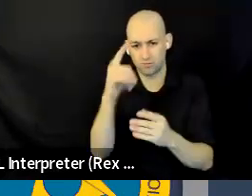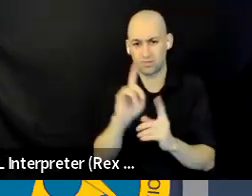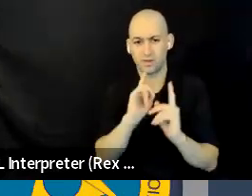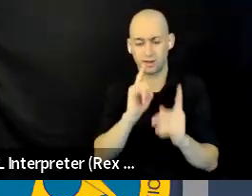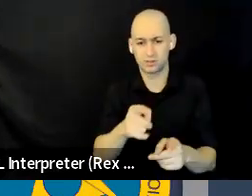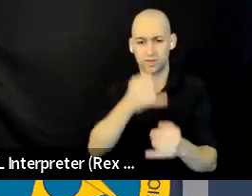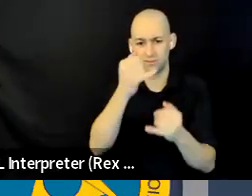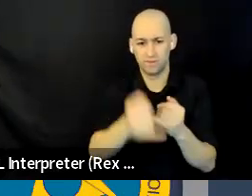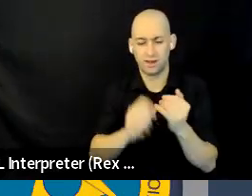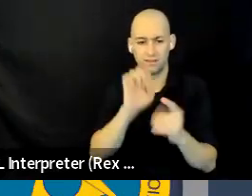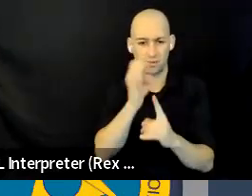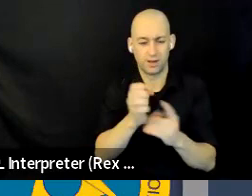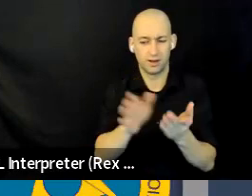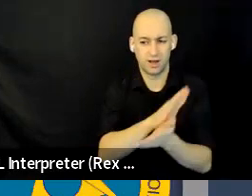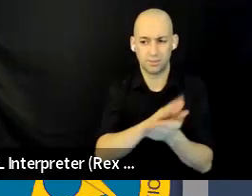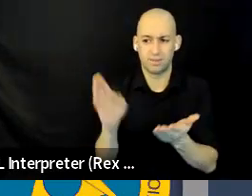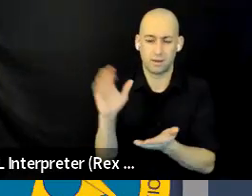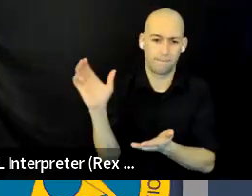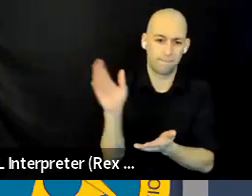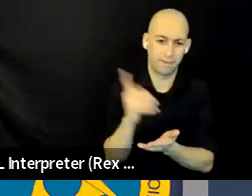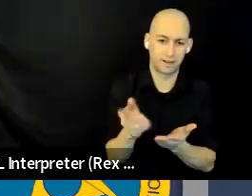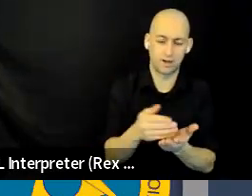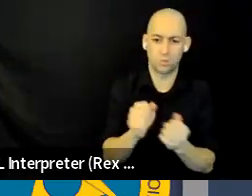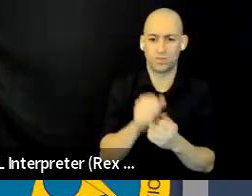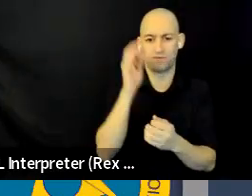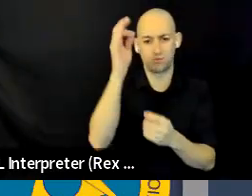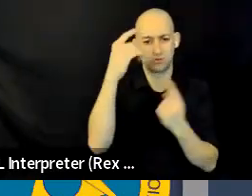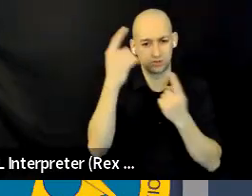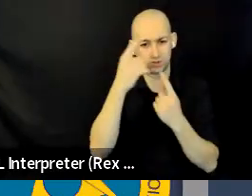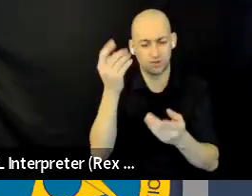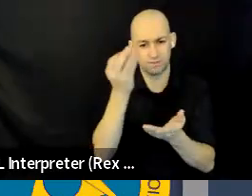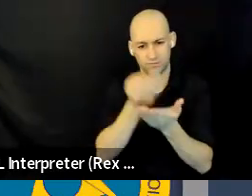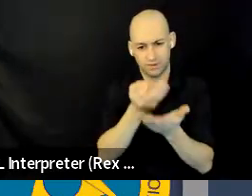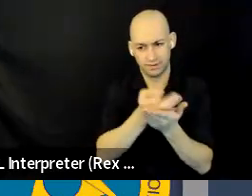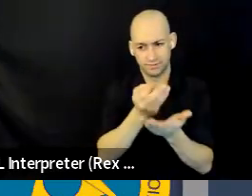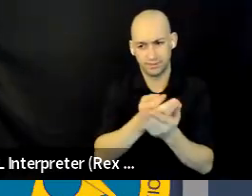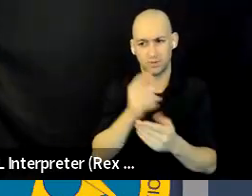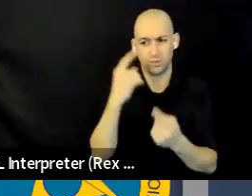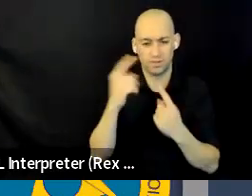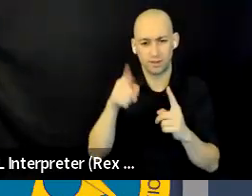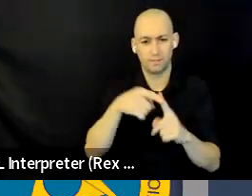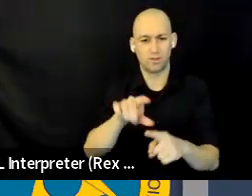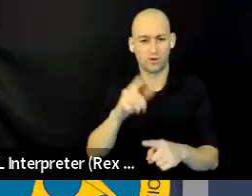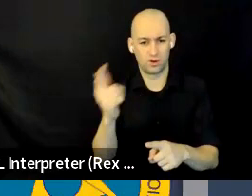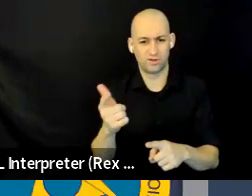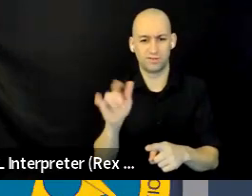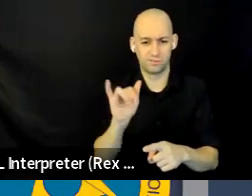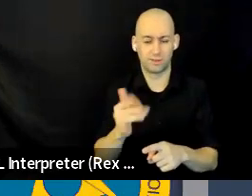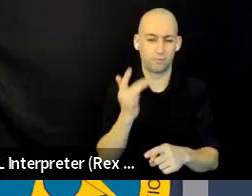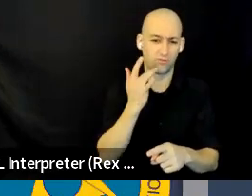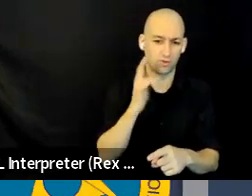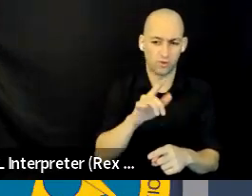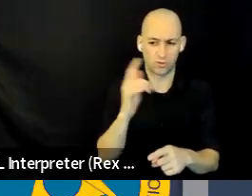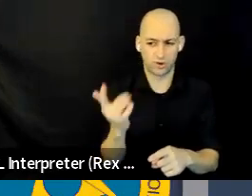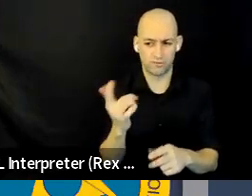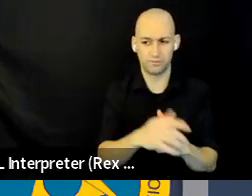document. They will come back before us with what we call a future consideration of funding, which will identify that preferred alternative, and we will fund the preferred alternative. Okay, and